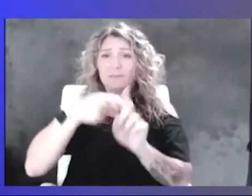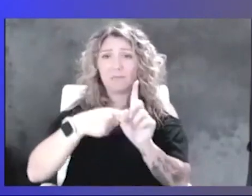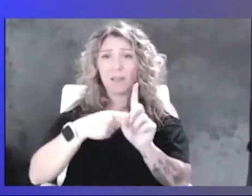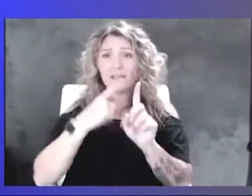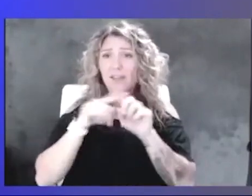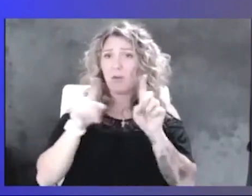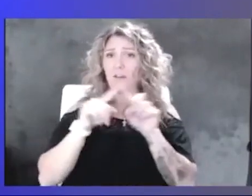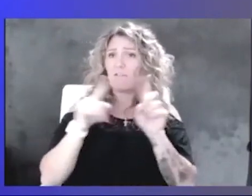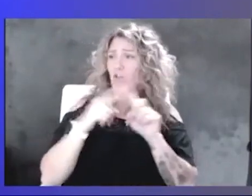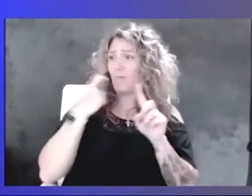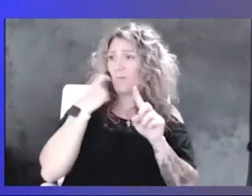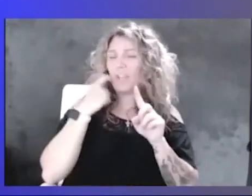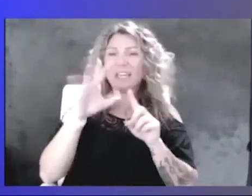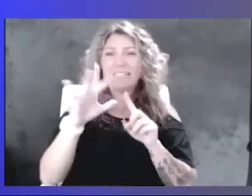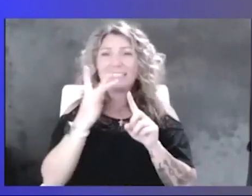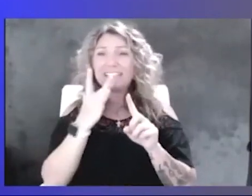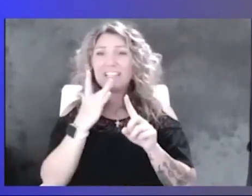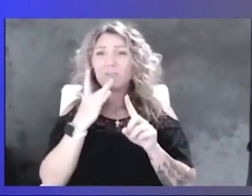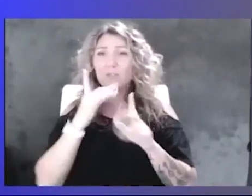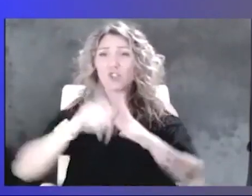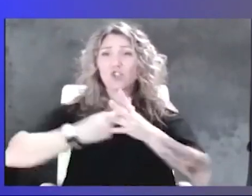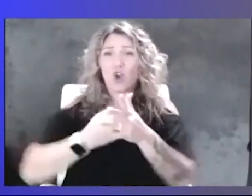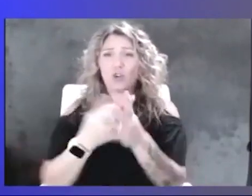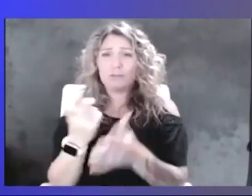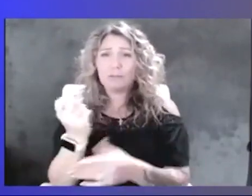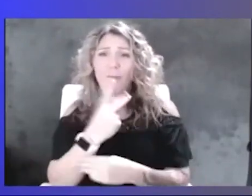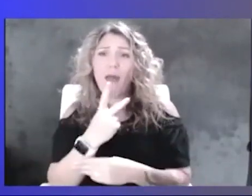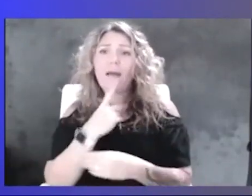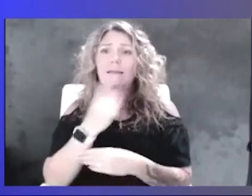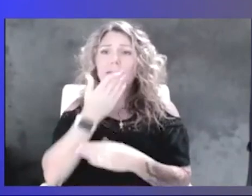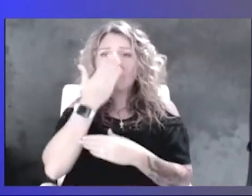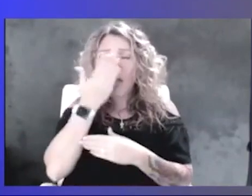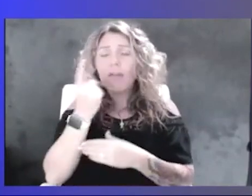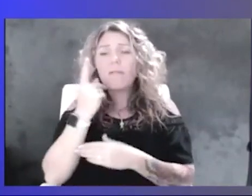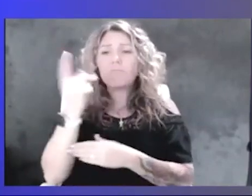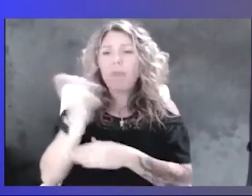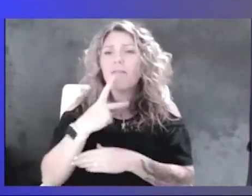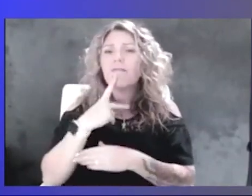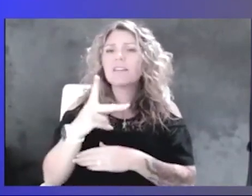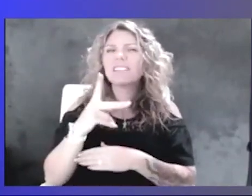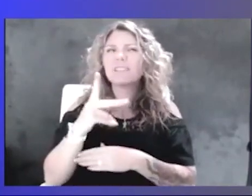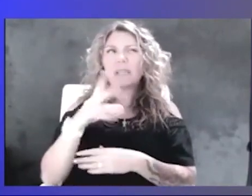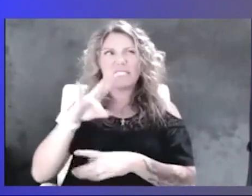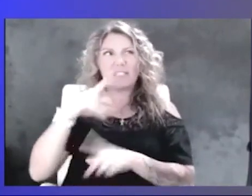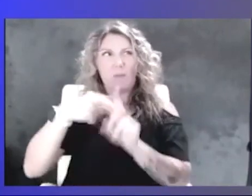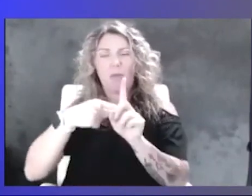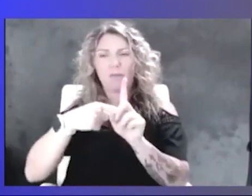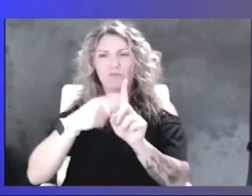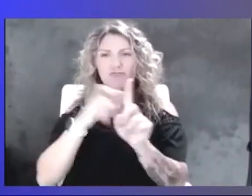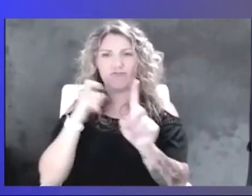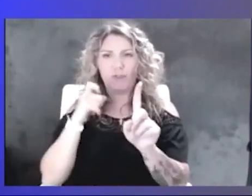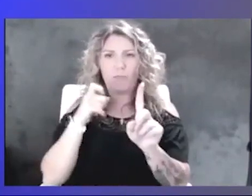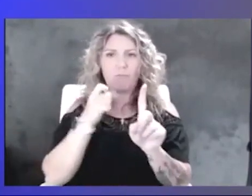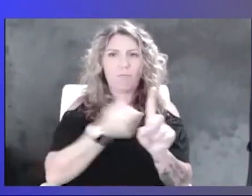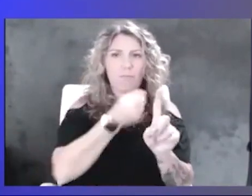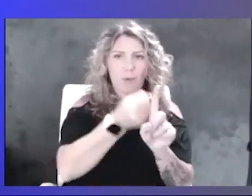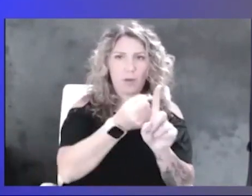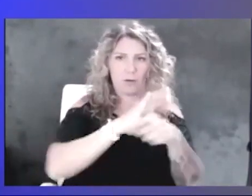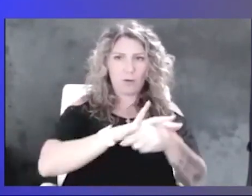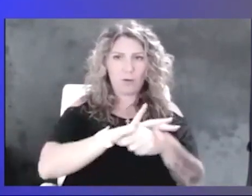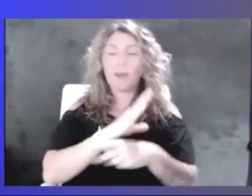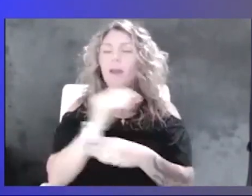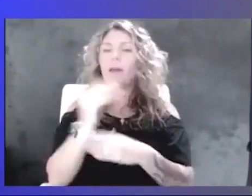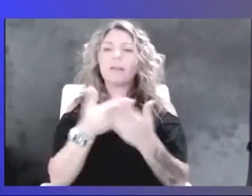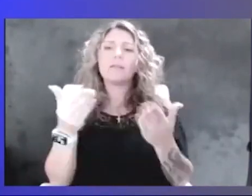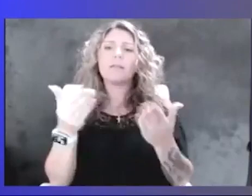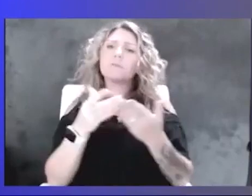was starting to return, his smell was starting to return when I actually saw him, and he's about 7 months out. And there are things we can do to help kind